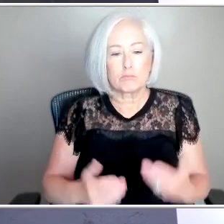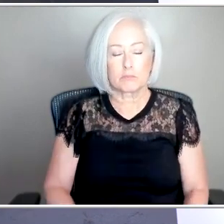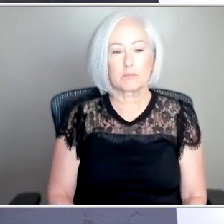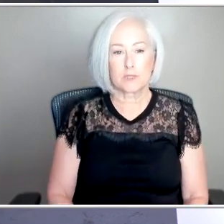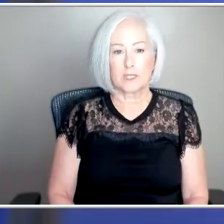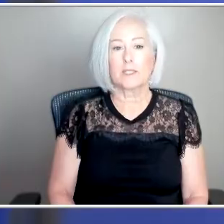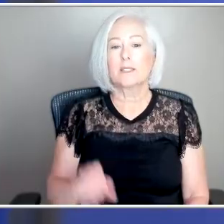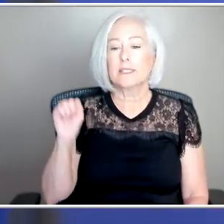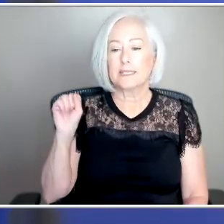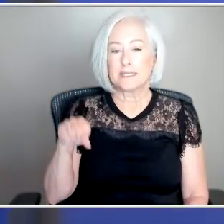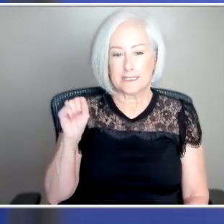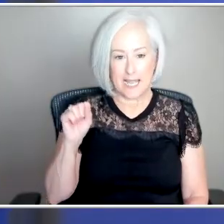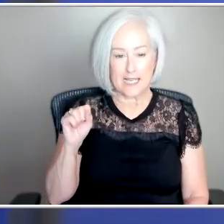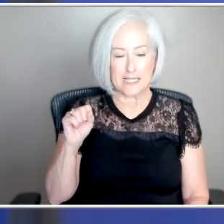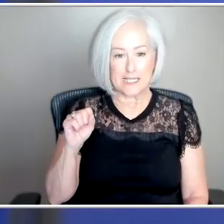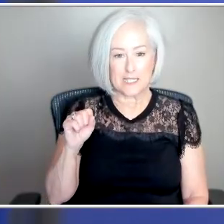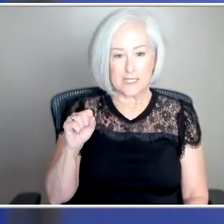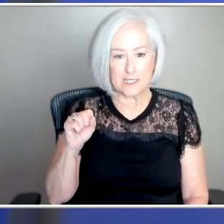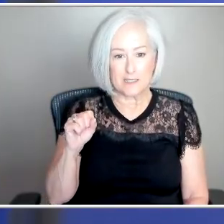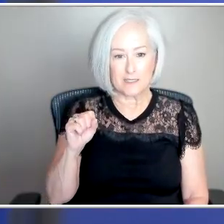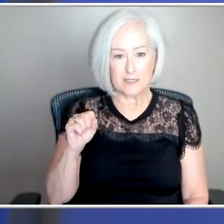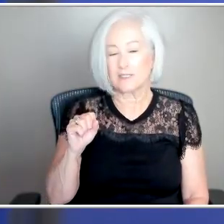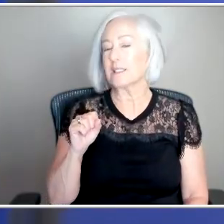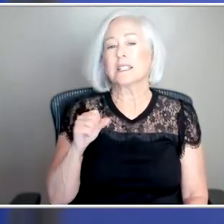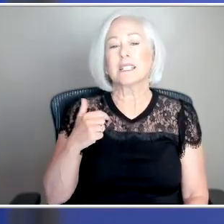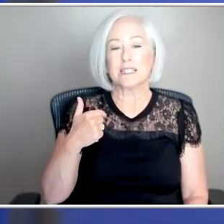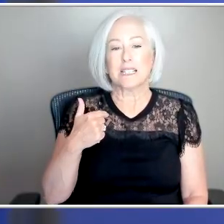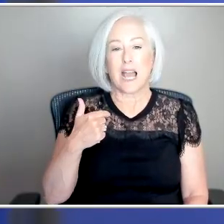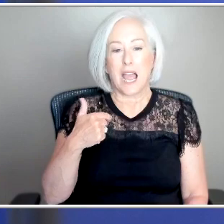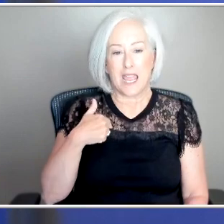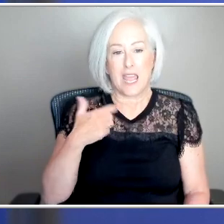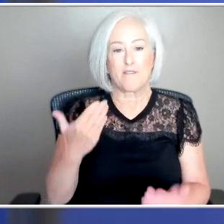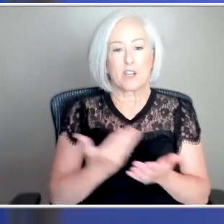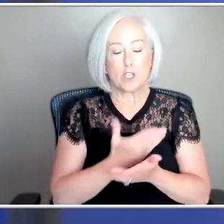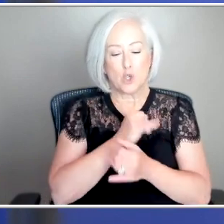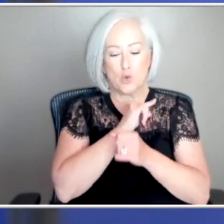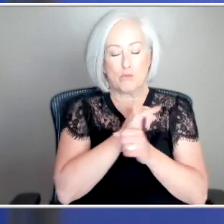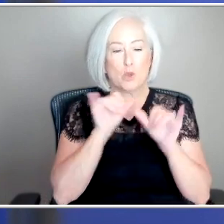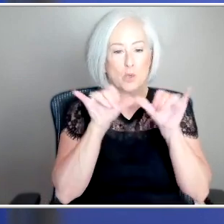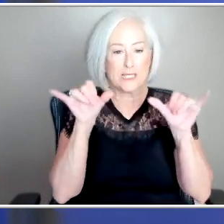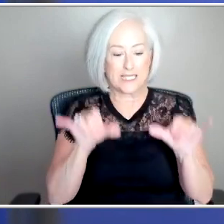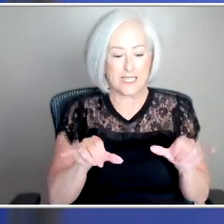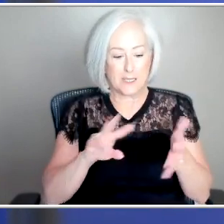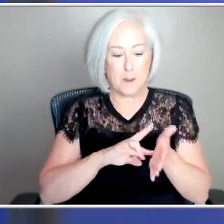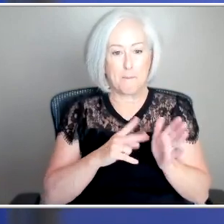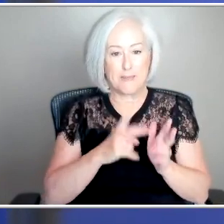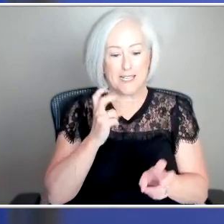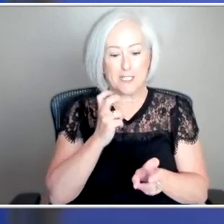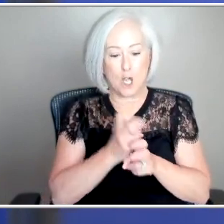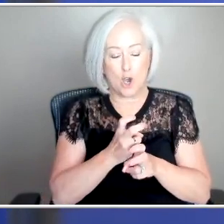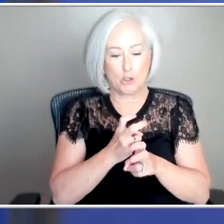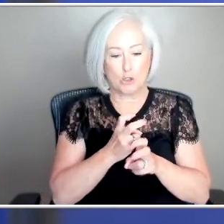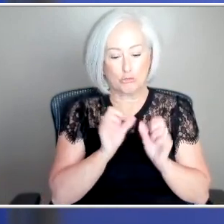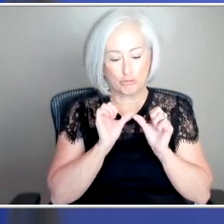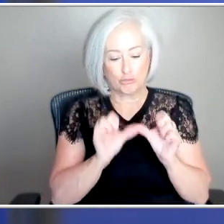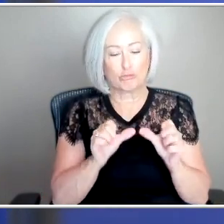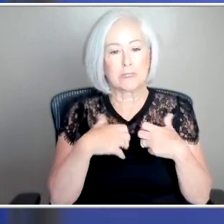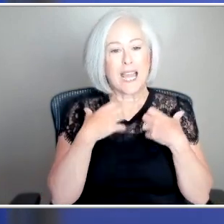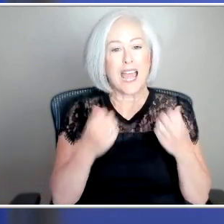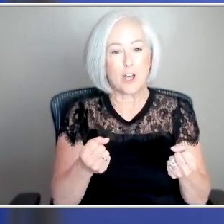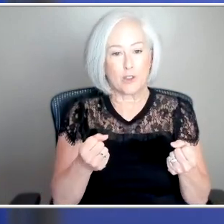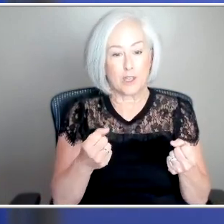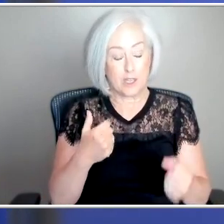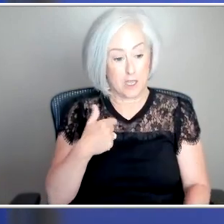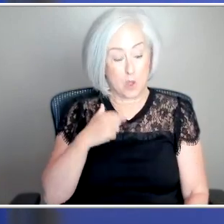Yes, just because I do have a new immune system, it's hard for me to kind of stay healthy. When I did go back to college, I